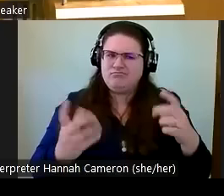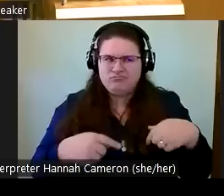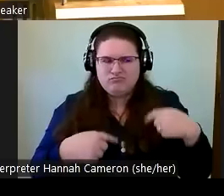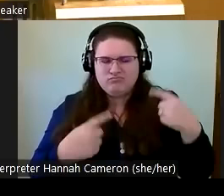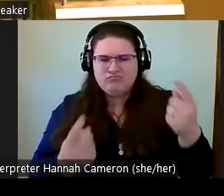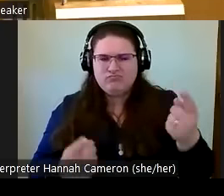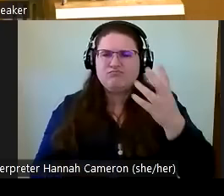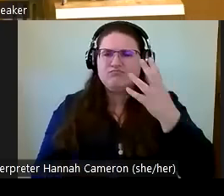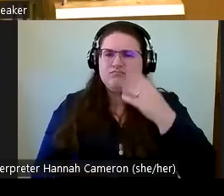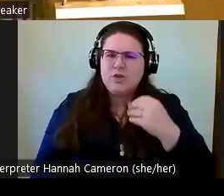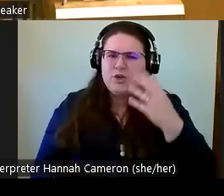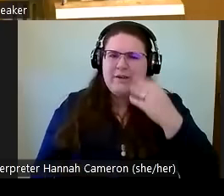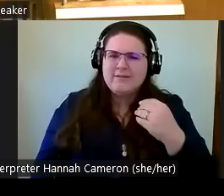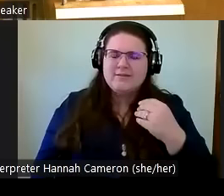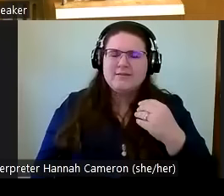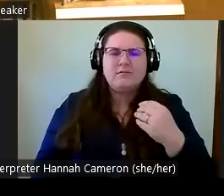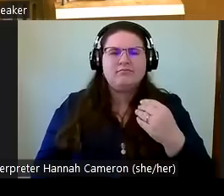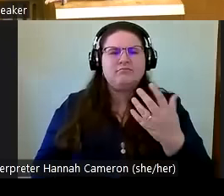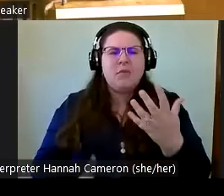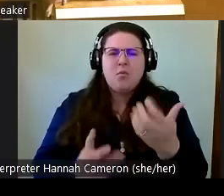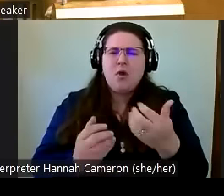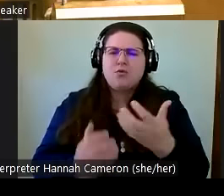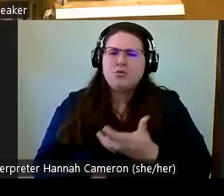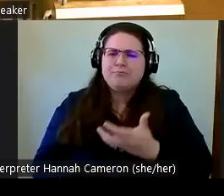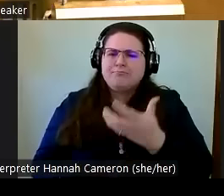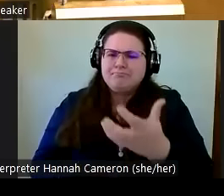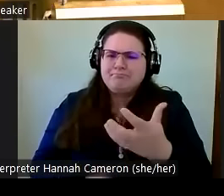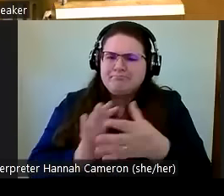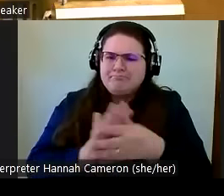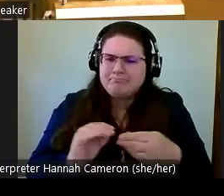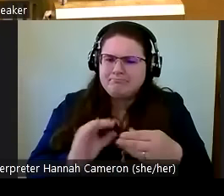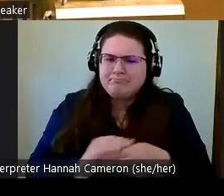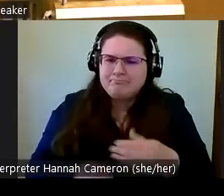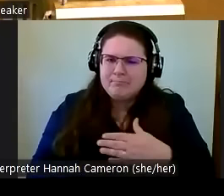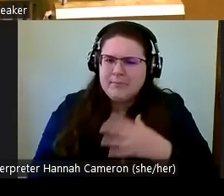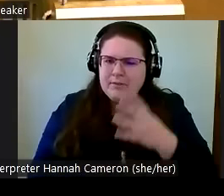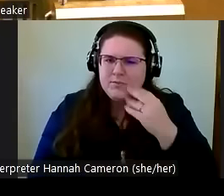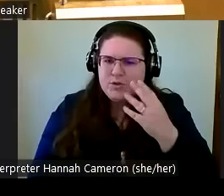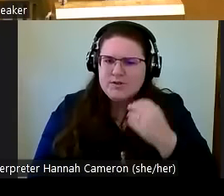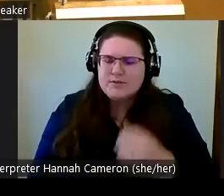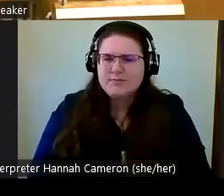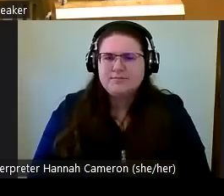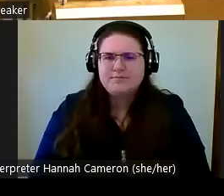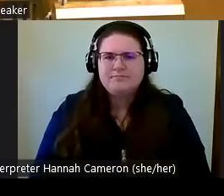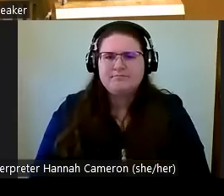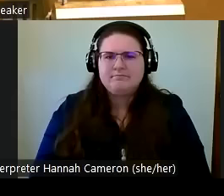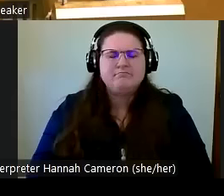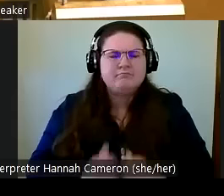and I want to share a little bit about what it's been like. So how this began,